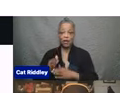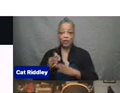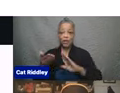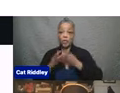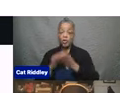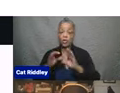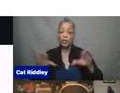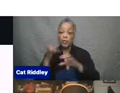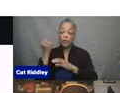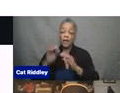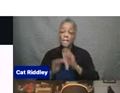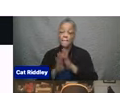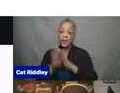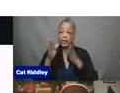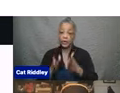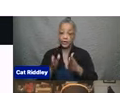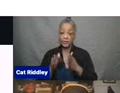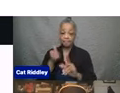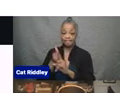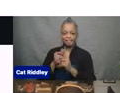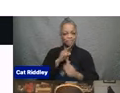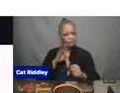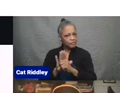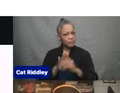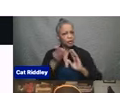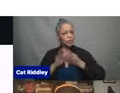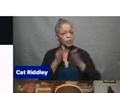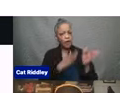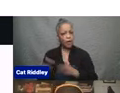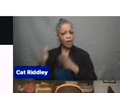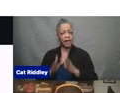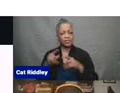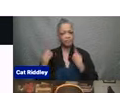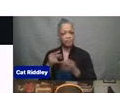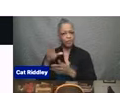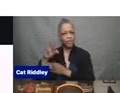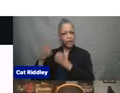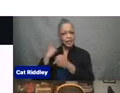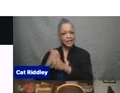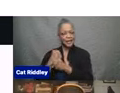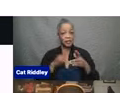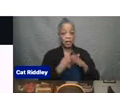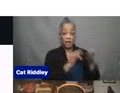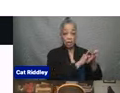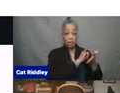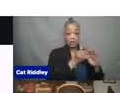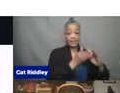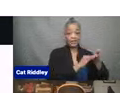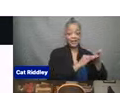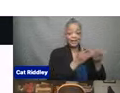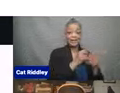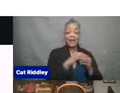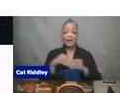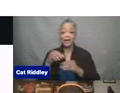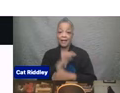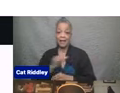movement Builders. He has been a dedicated community organizer for over 30 years, beginning in New York City and now is based in